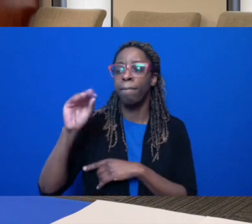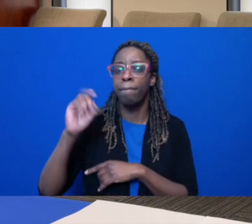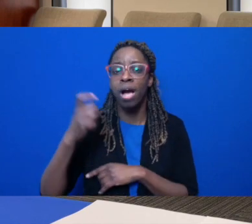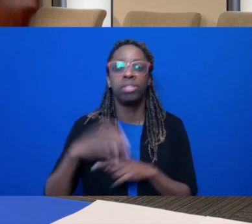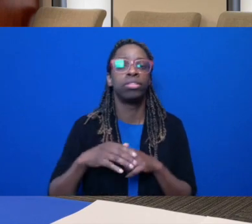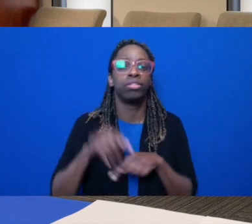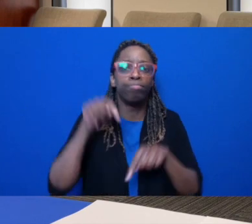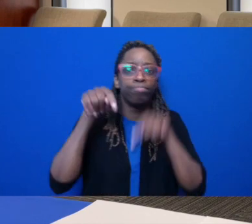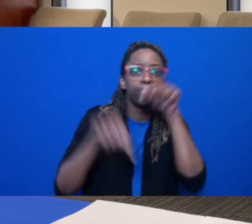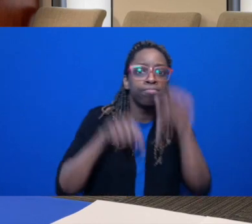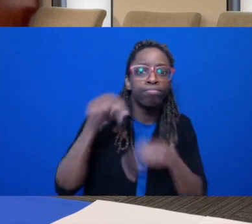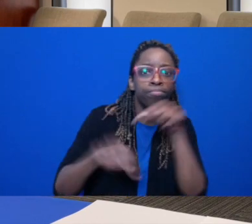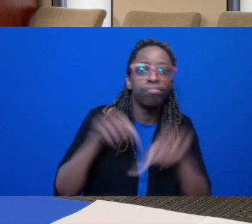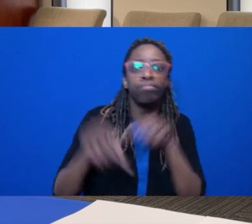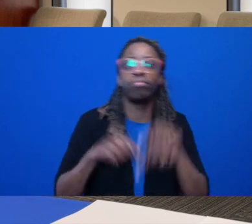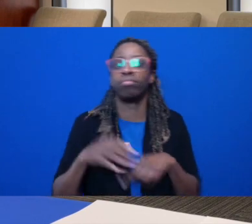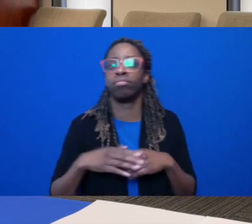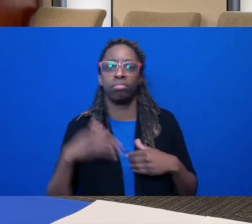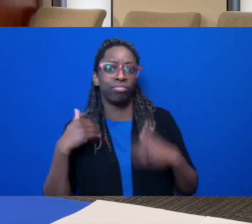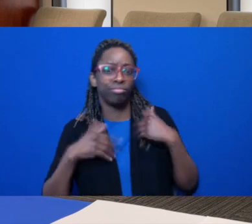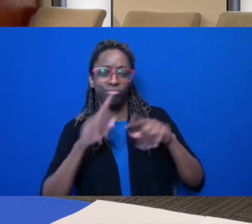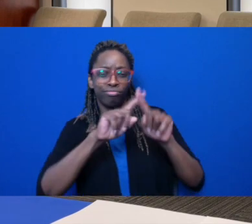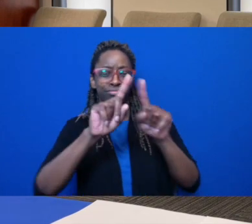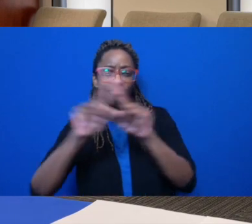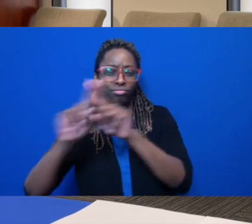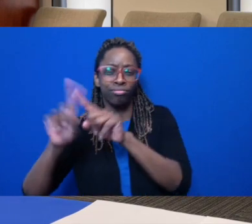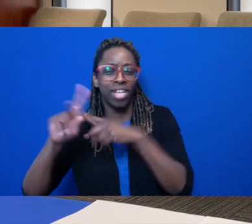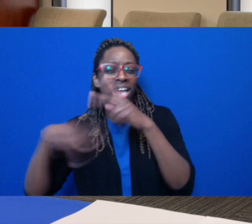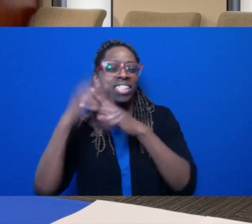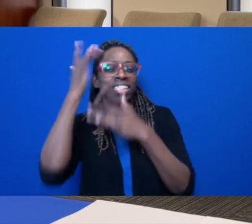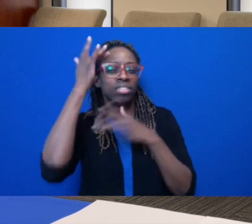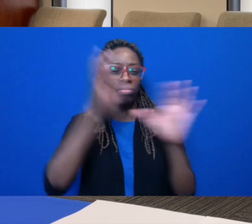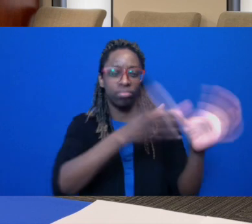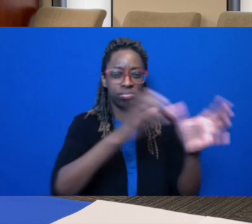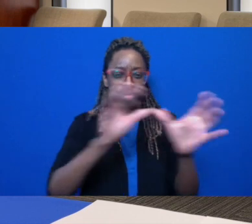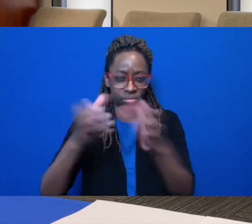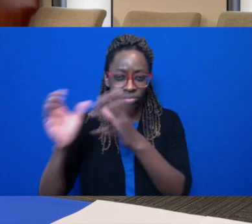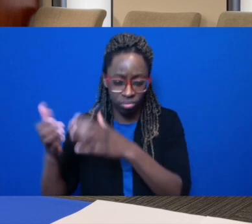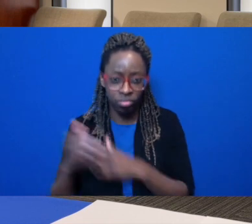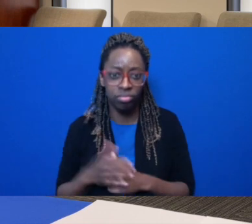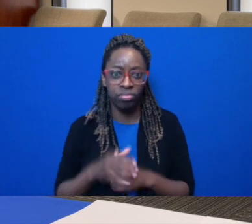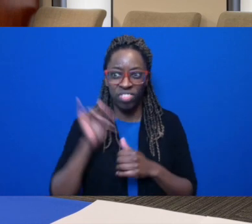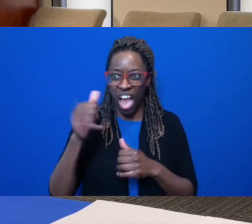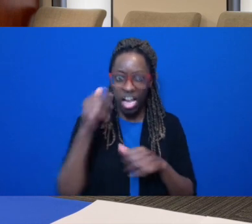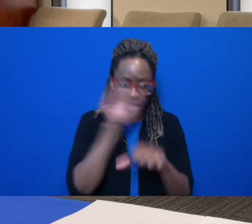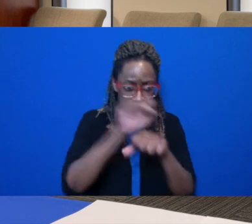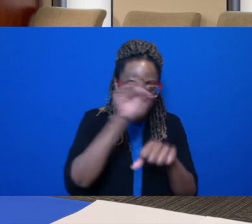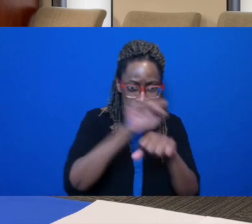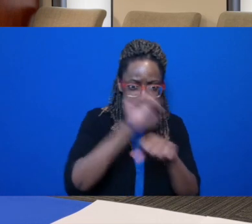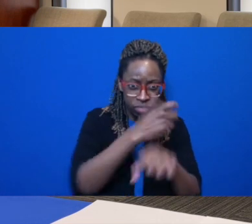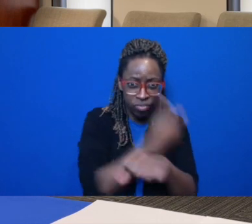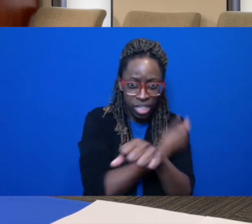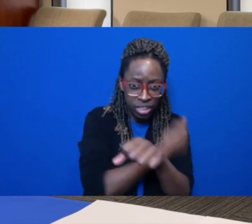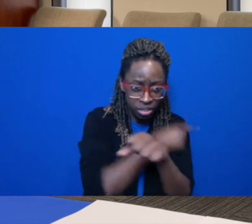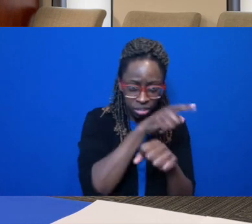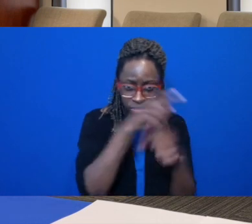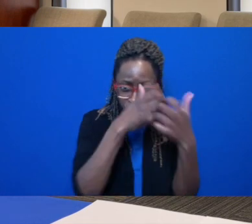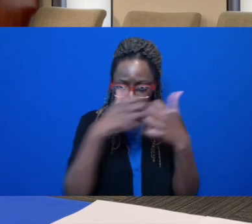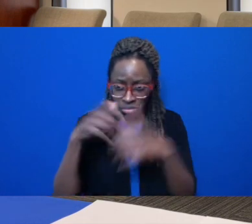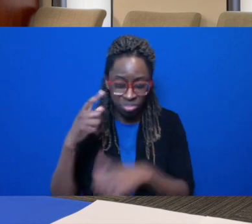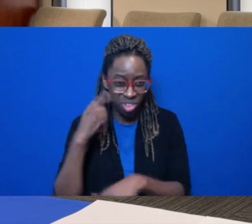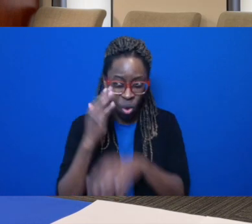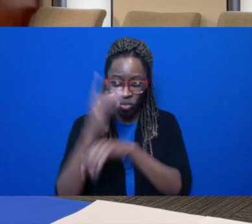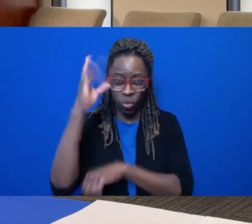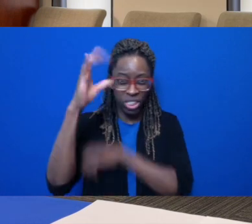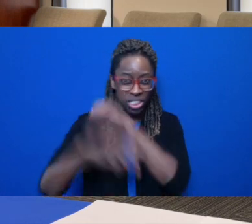in the last 100 years. So how do vaccines work? Essentially what vaccines involve is administering a little